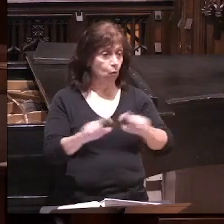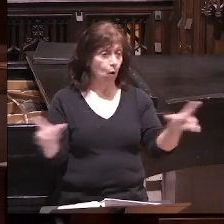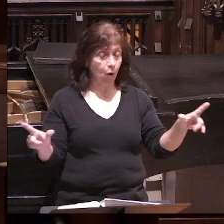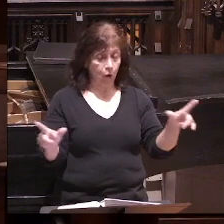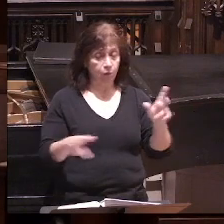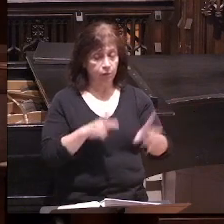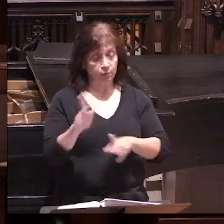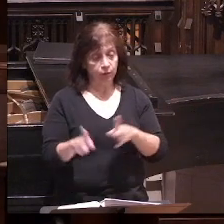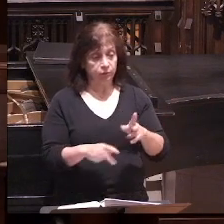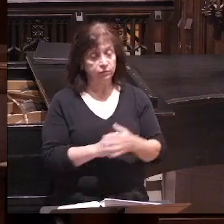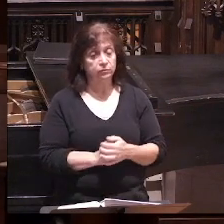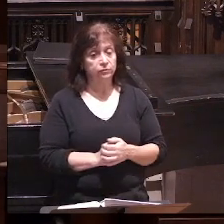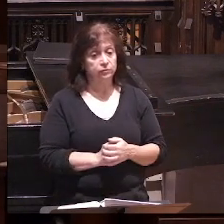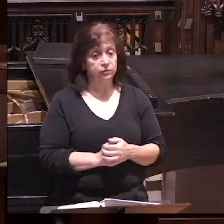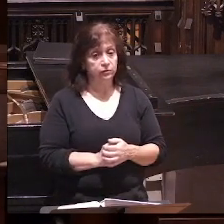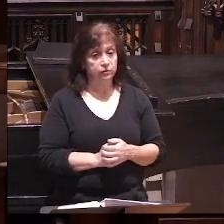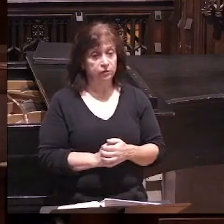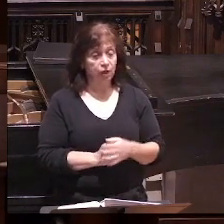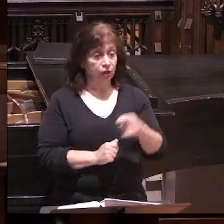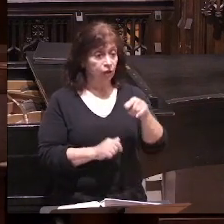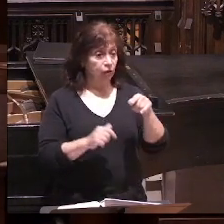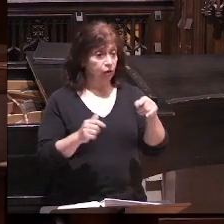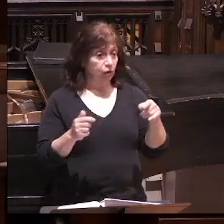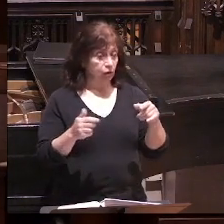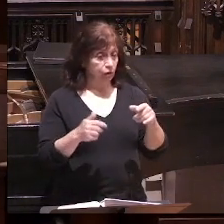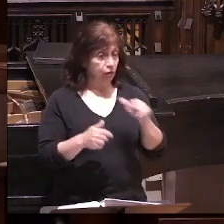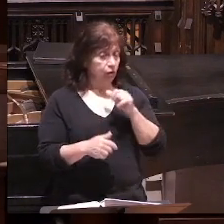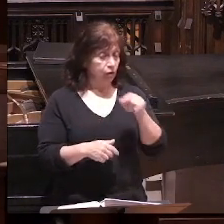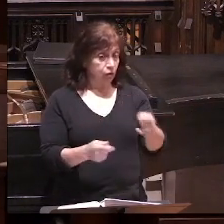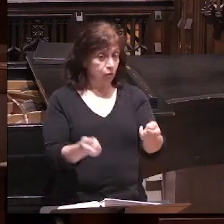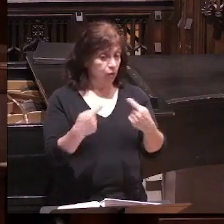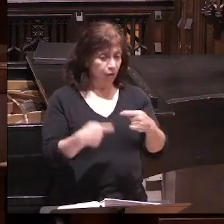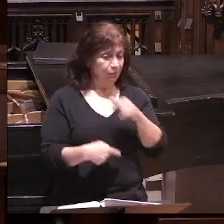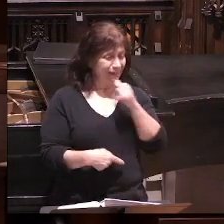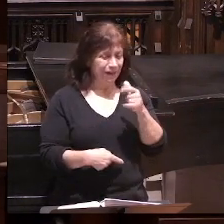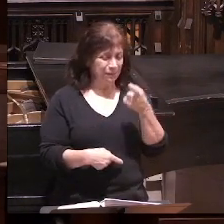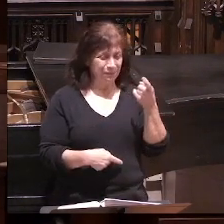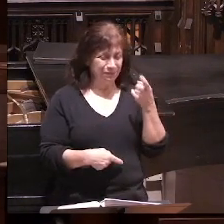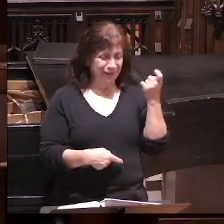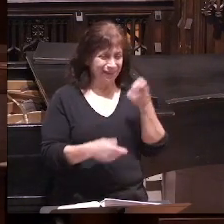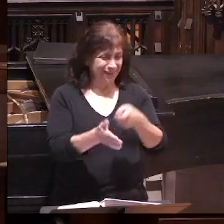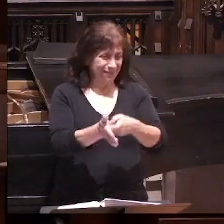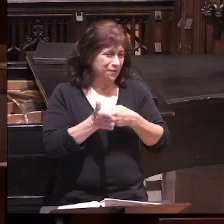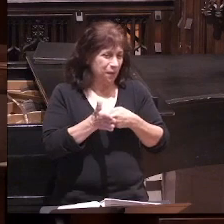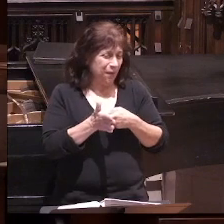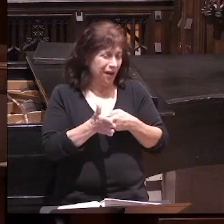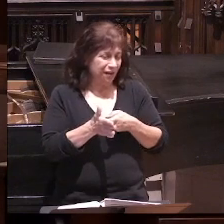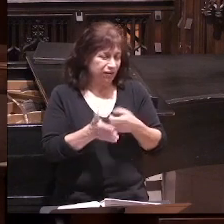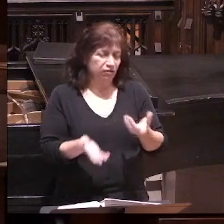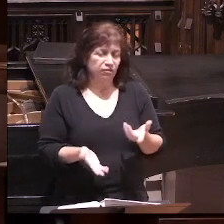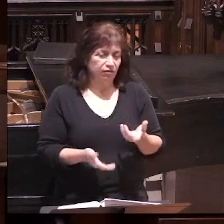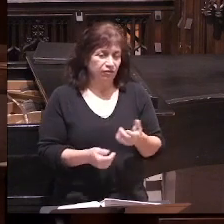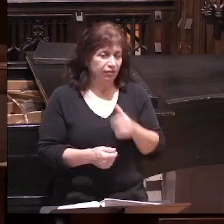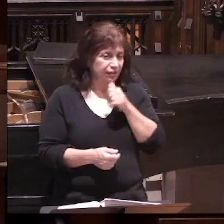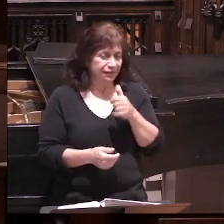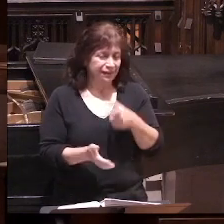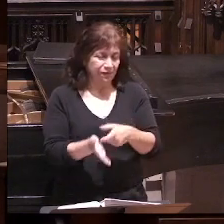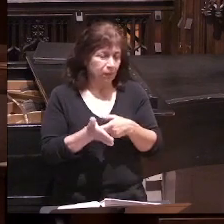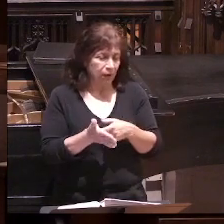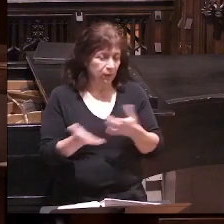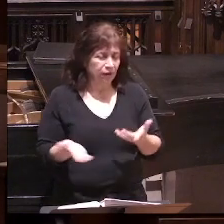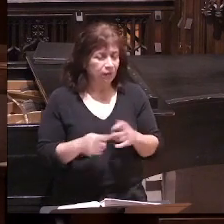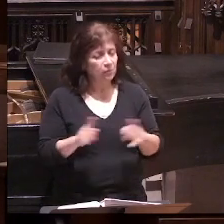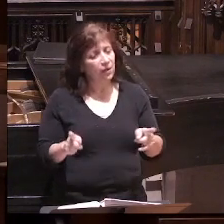and to all. You come not because you must, not because you're obligated, but